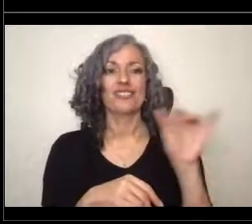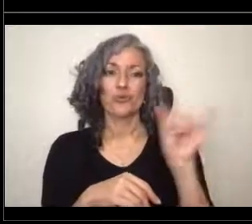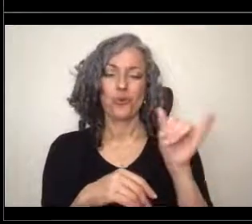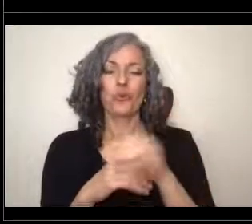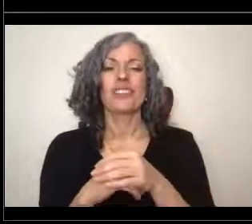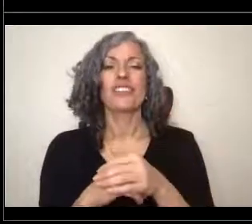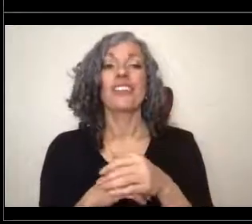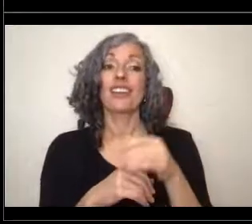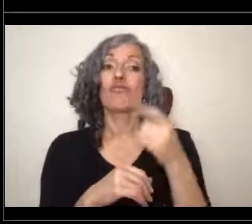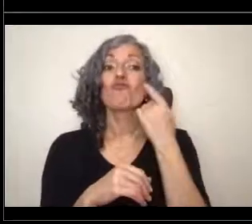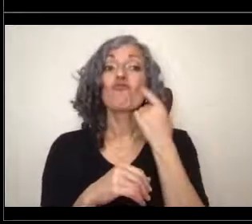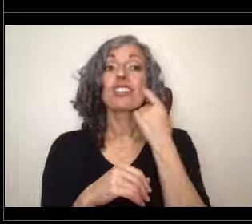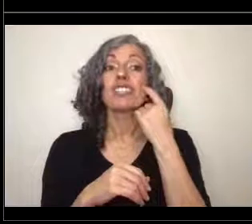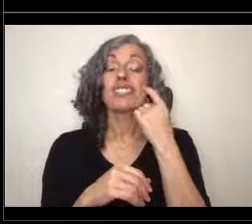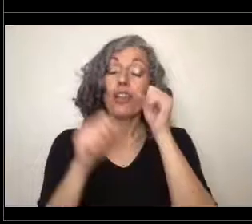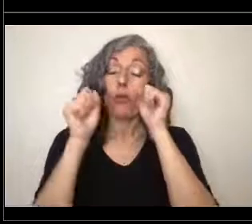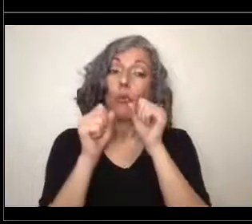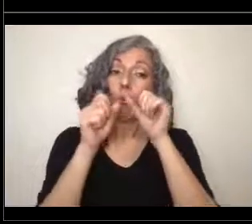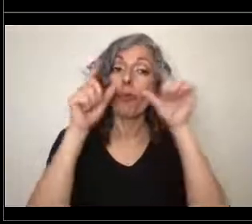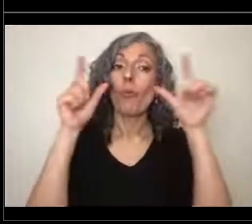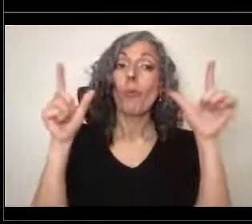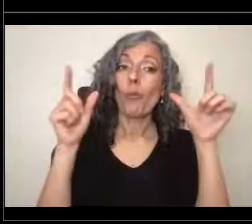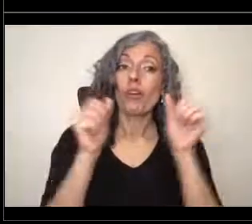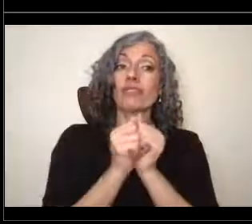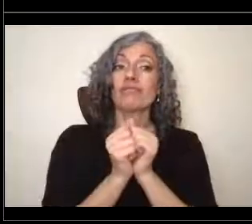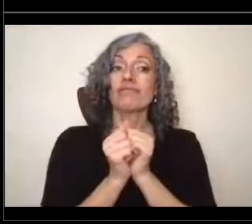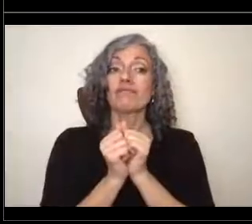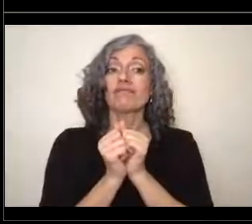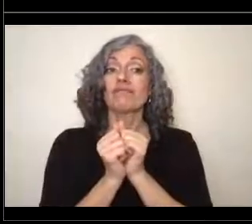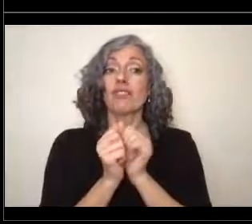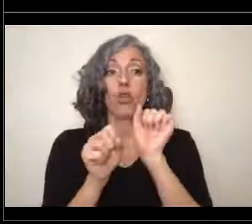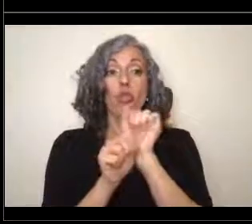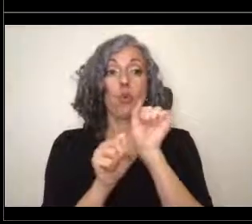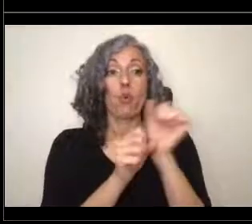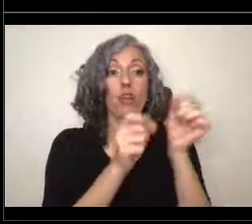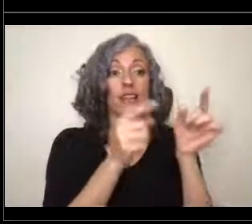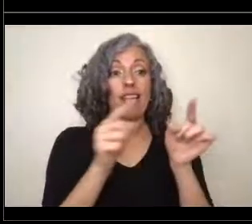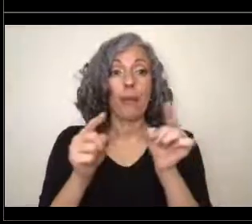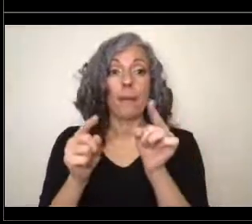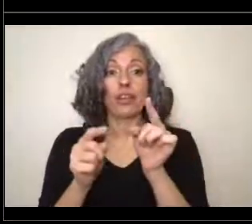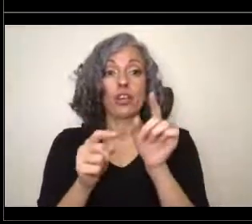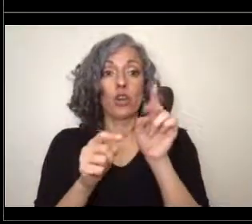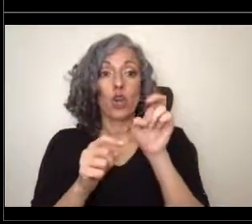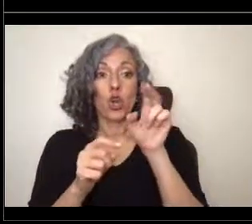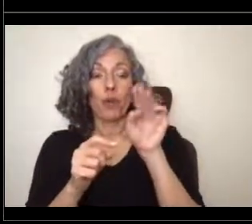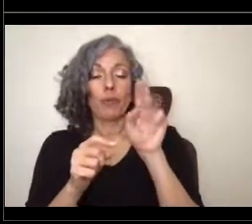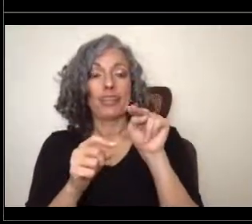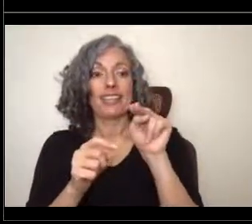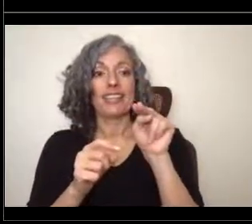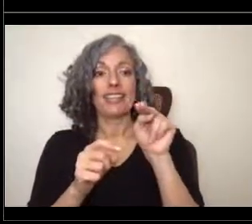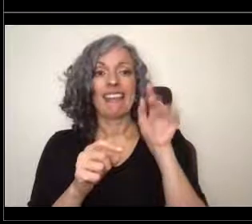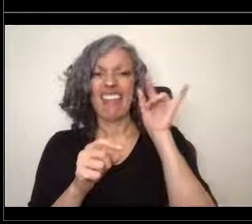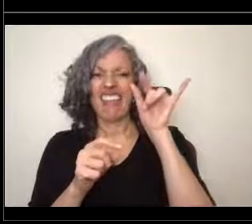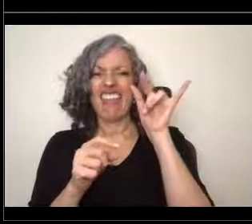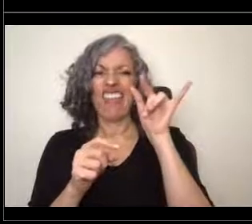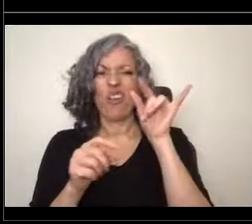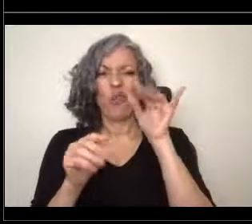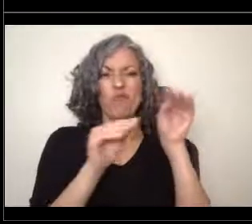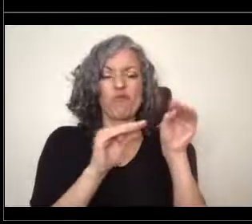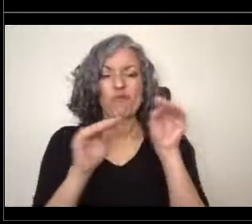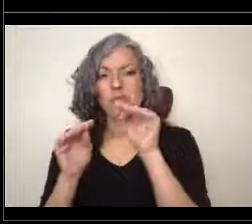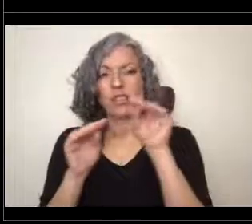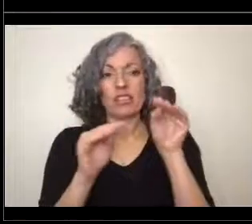recently became aware of the work that's happening around urban air mobility and advanced air mobility, and was really